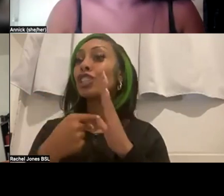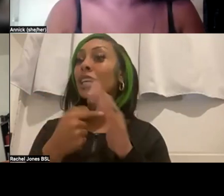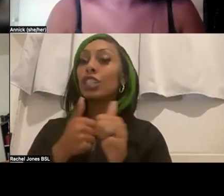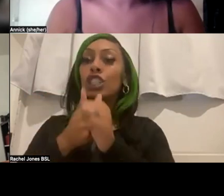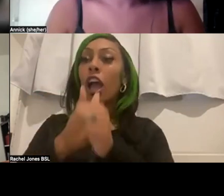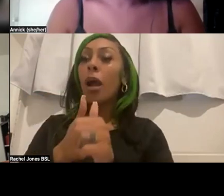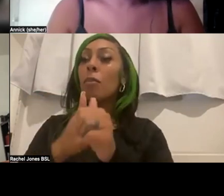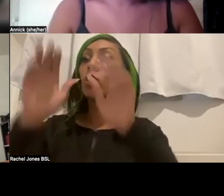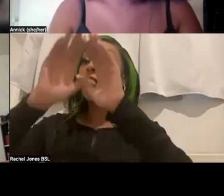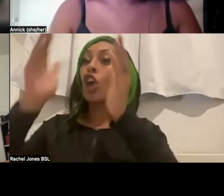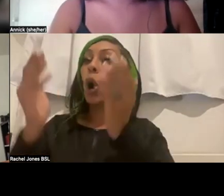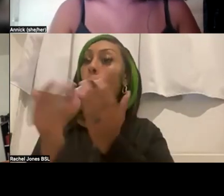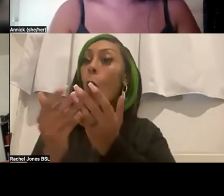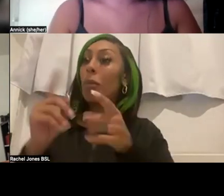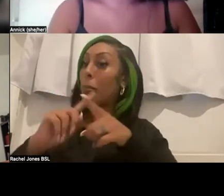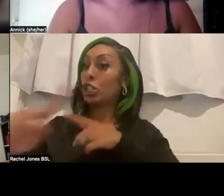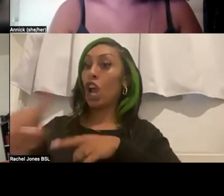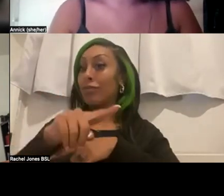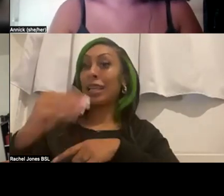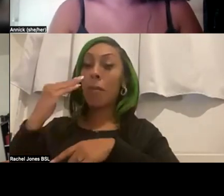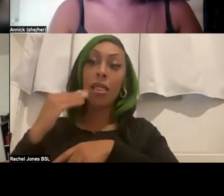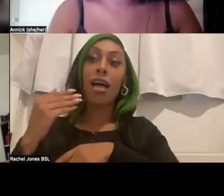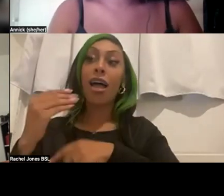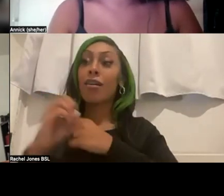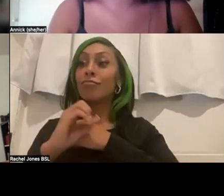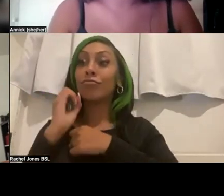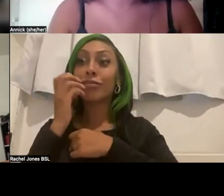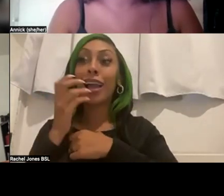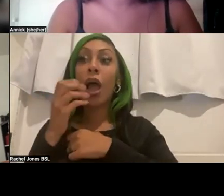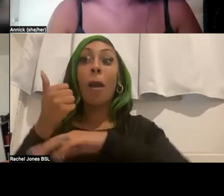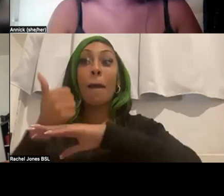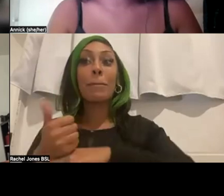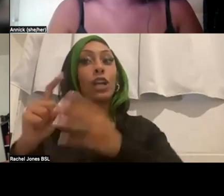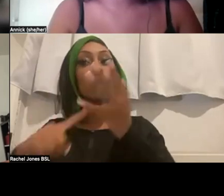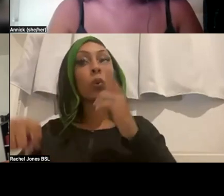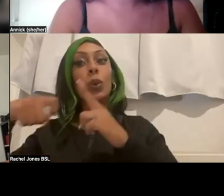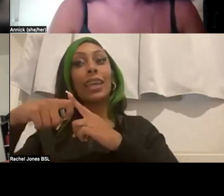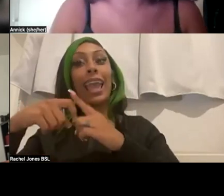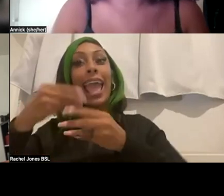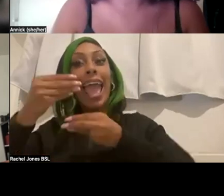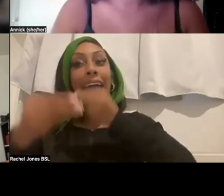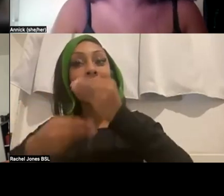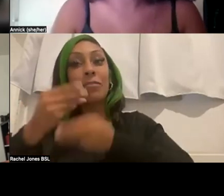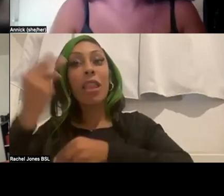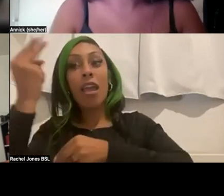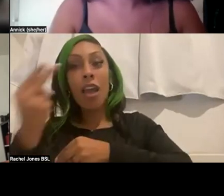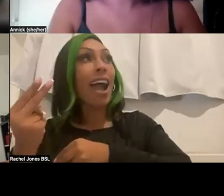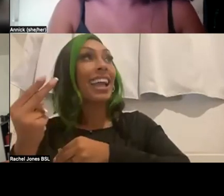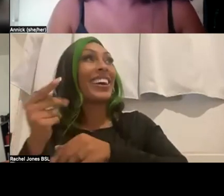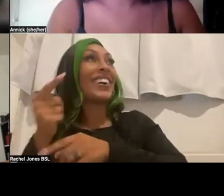majority who are based in the UK to explore arts, media, and to challenge